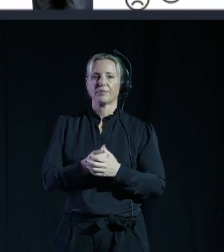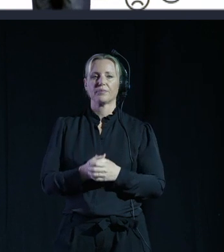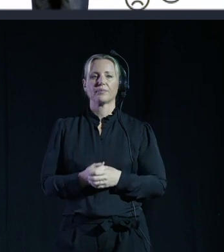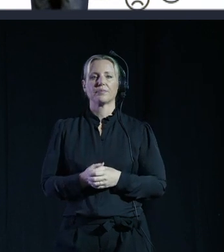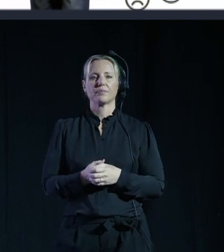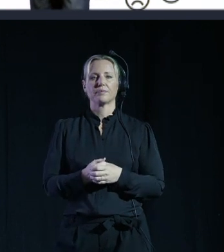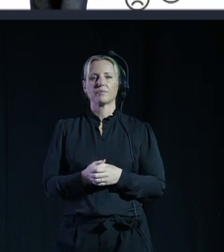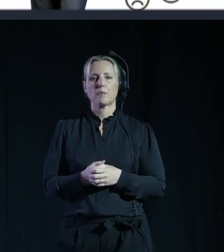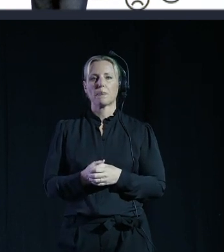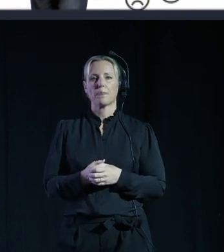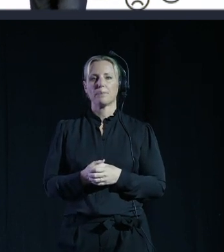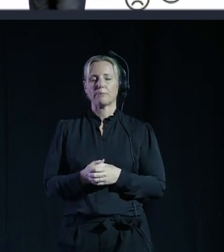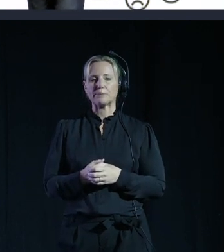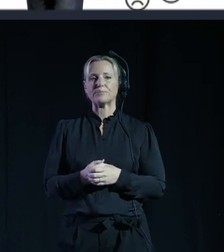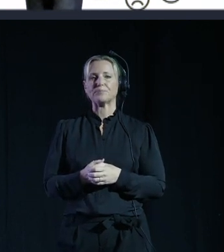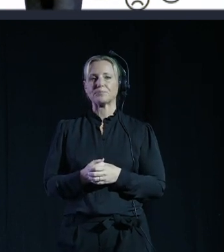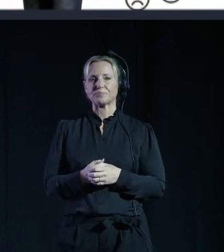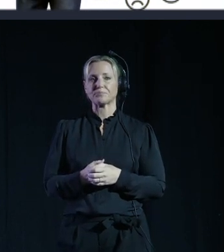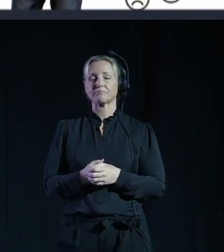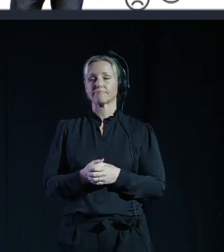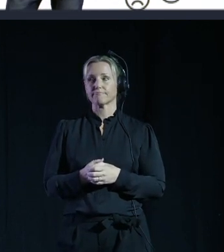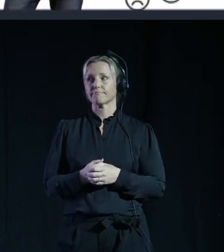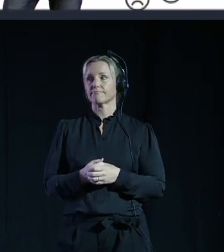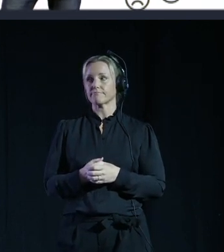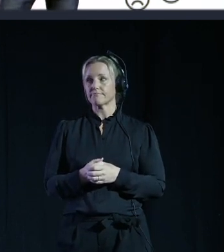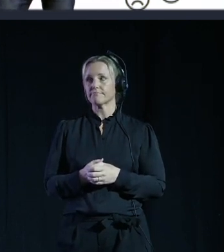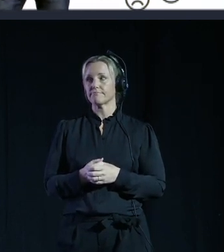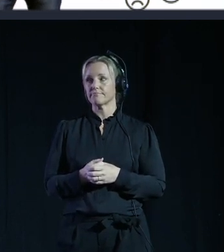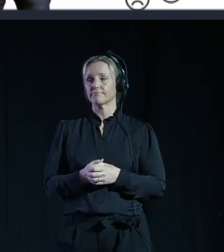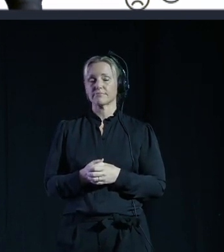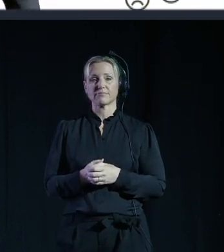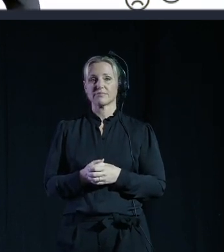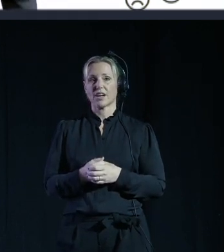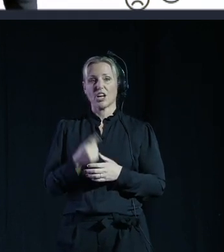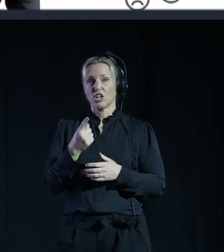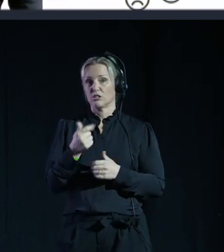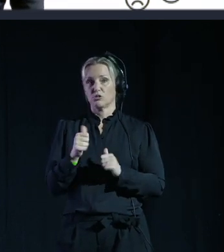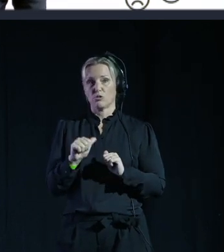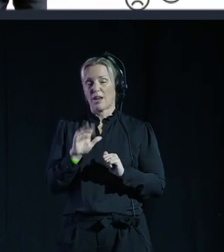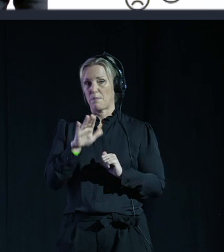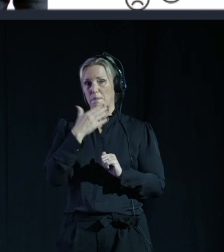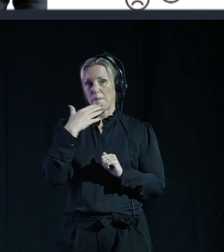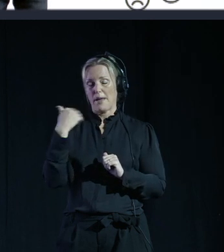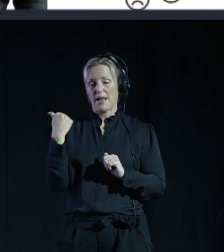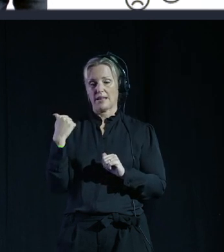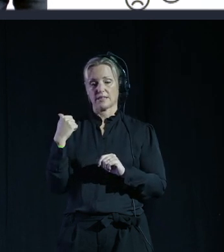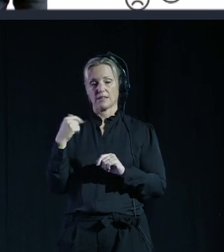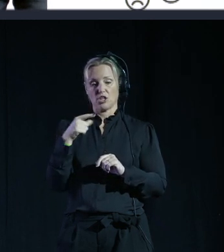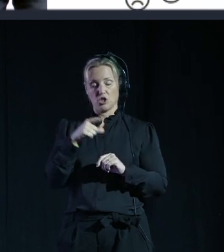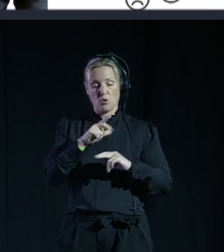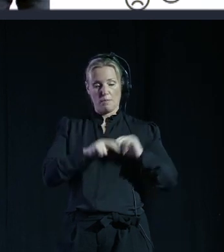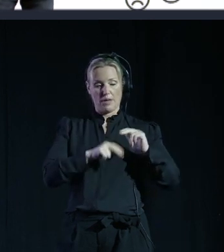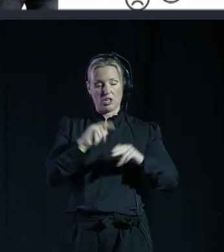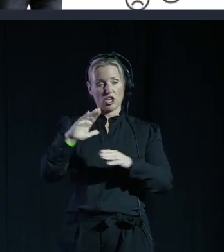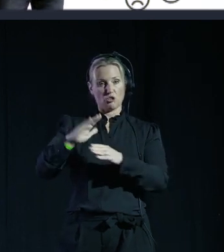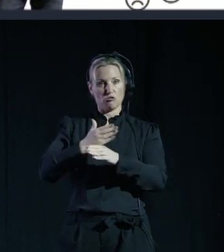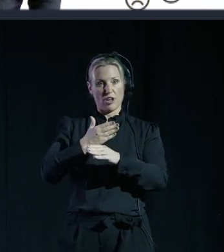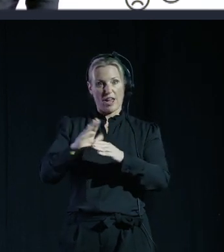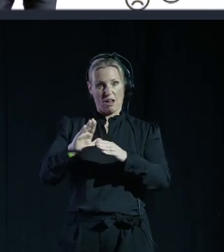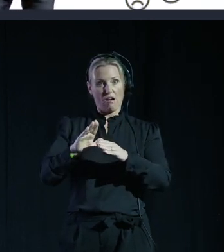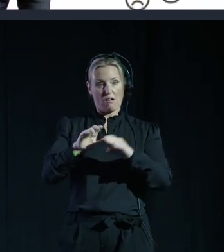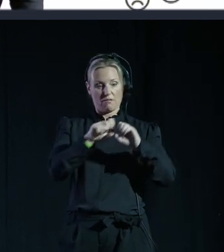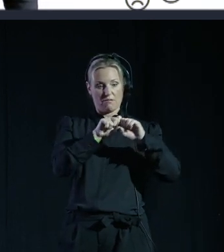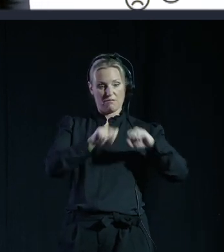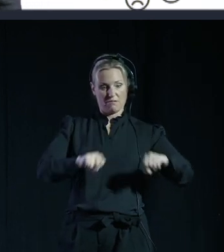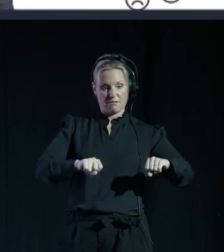With all the good intentions that you have, you end up building a shared infrastructure, and it's meant to be used by all